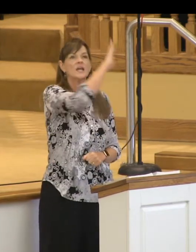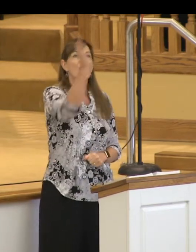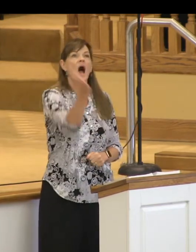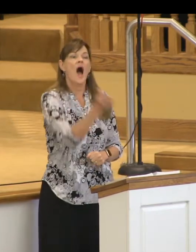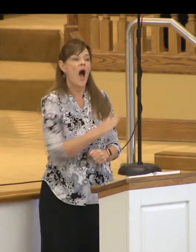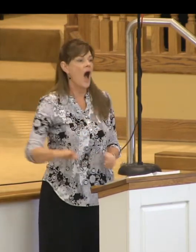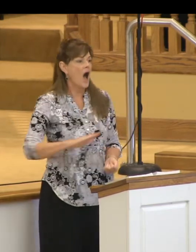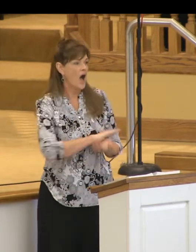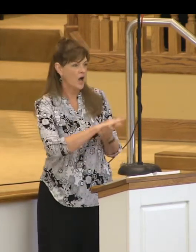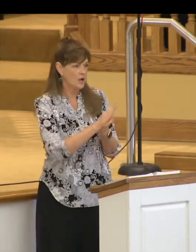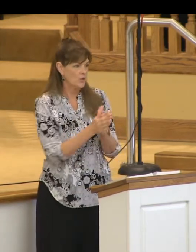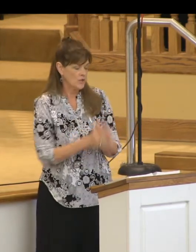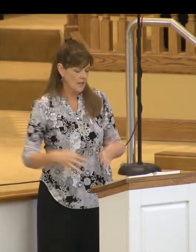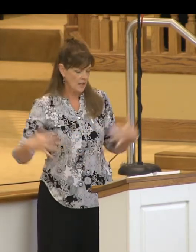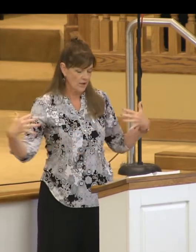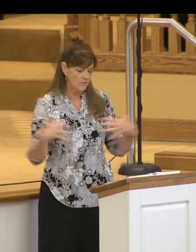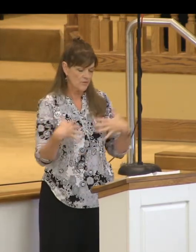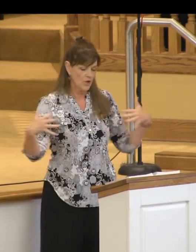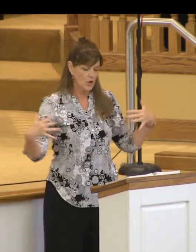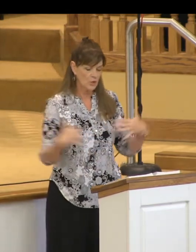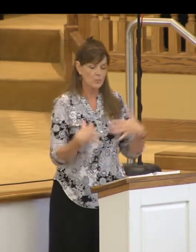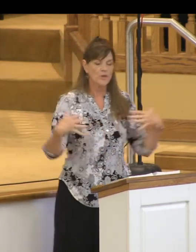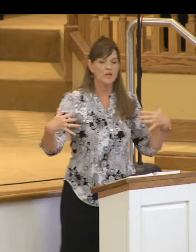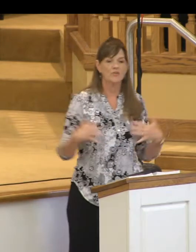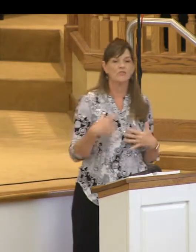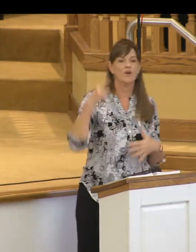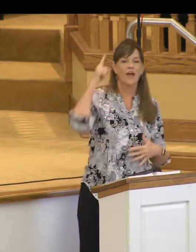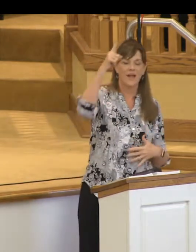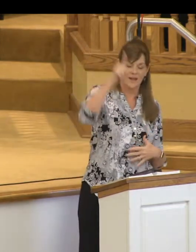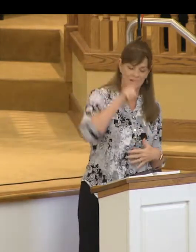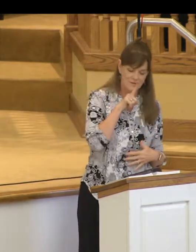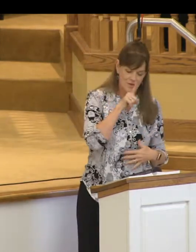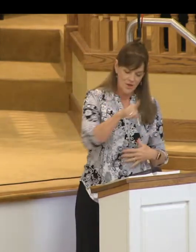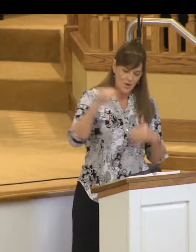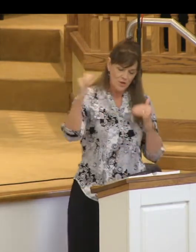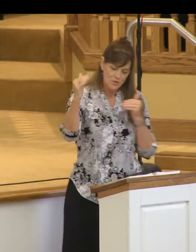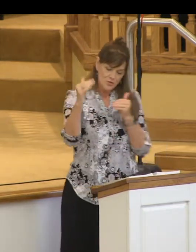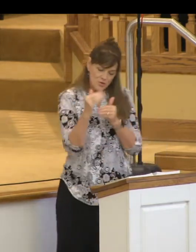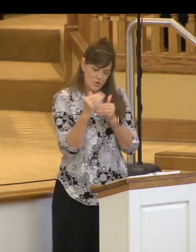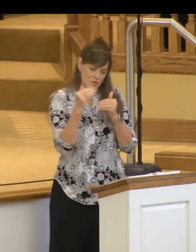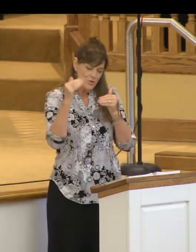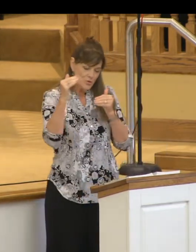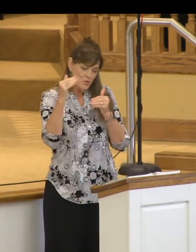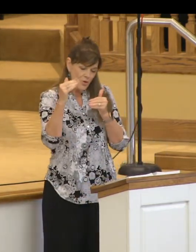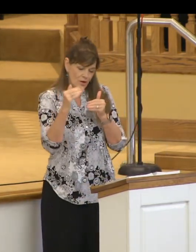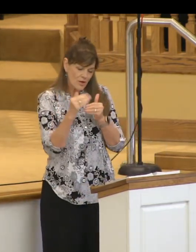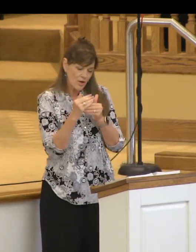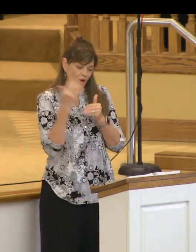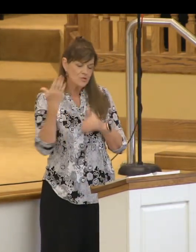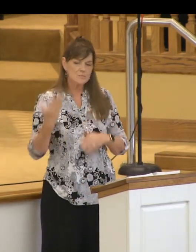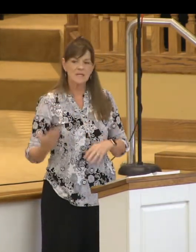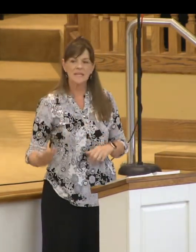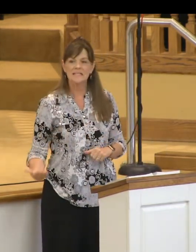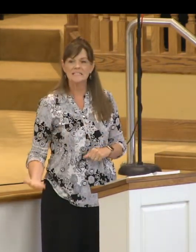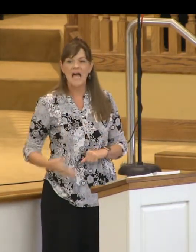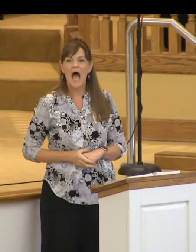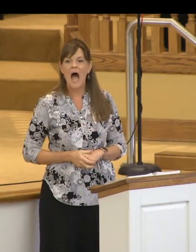guide. I will never be afraid. You are